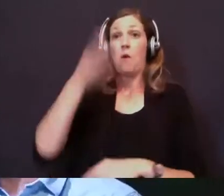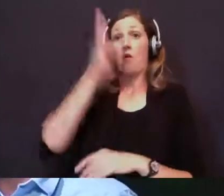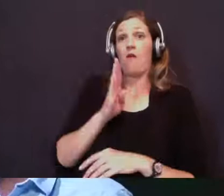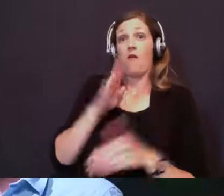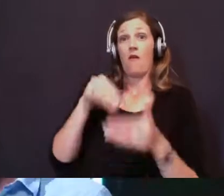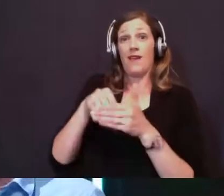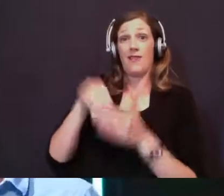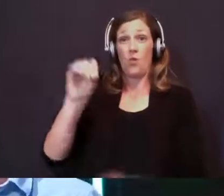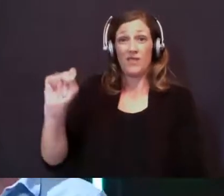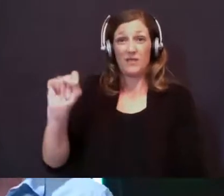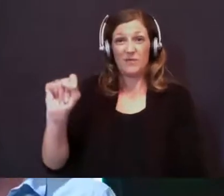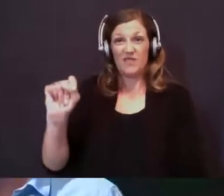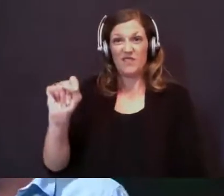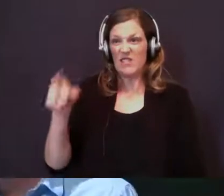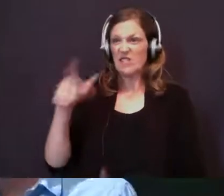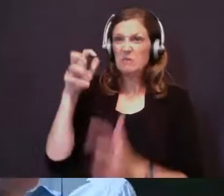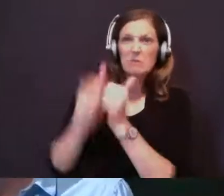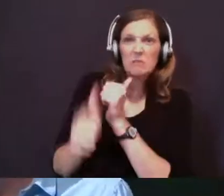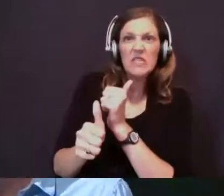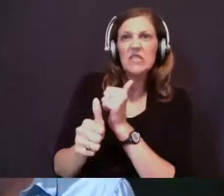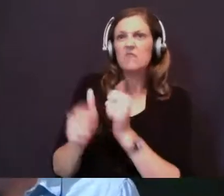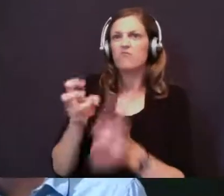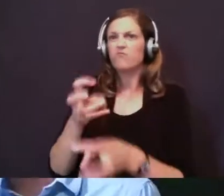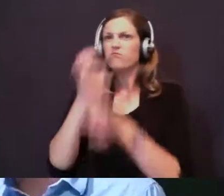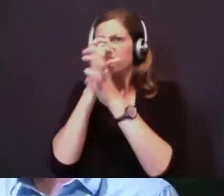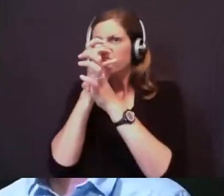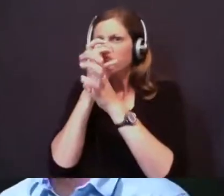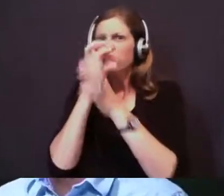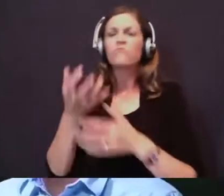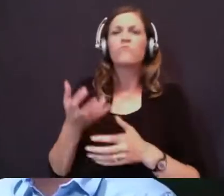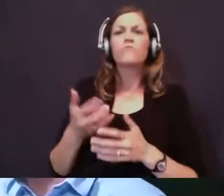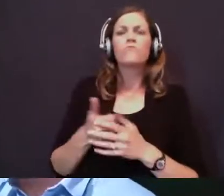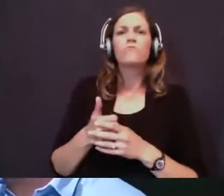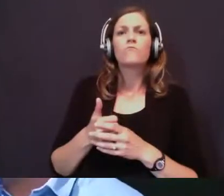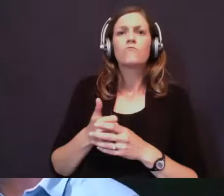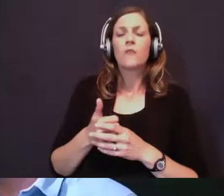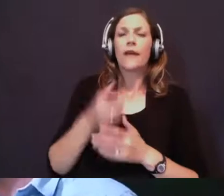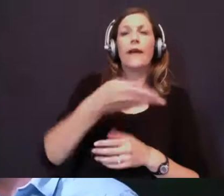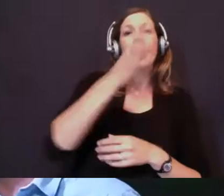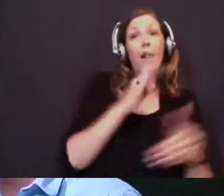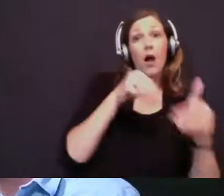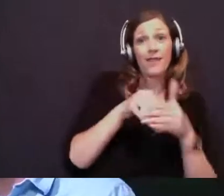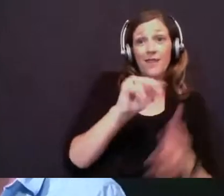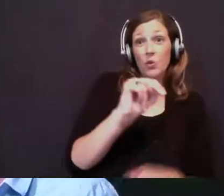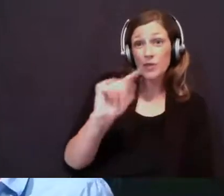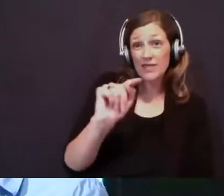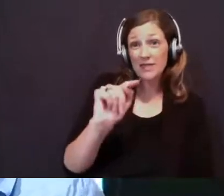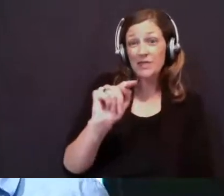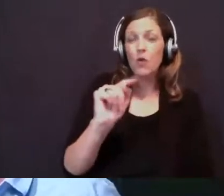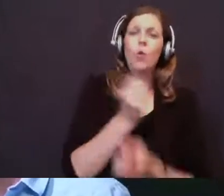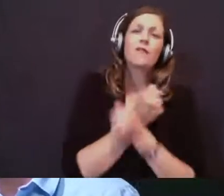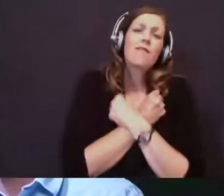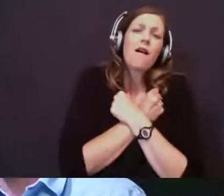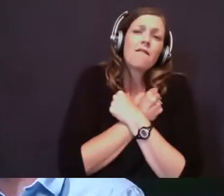as a God who's harsh, who's stern with his people, and God in the New Testament as a God who's loving and